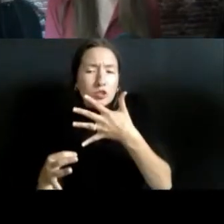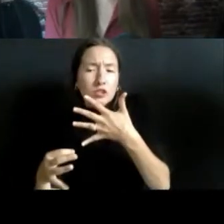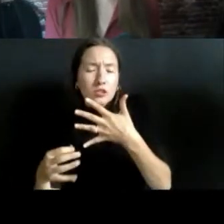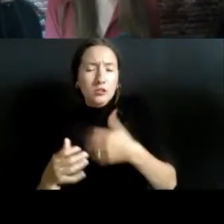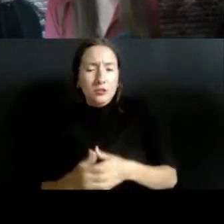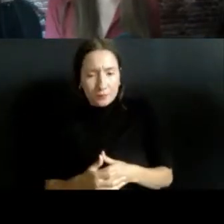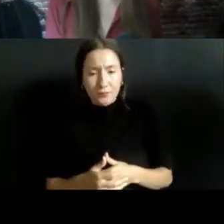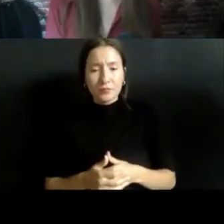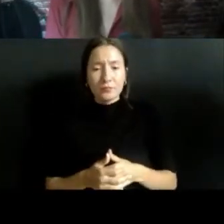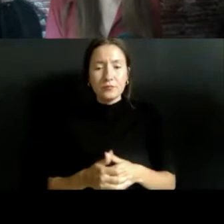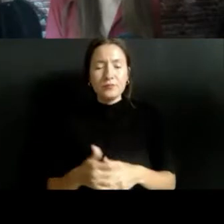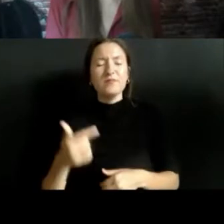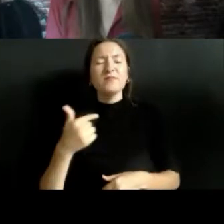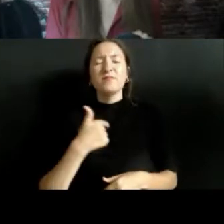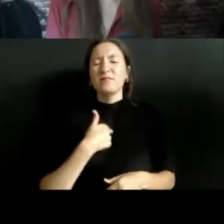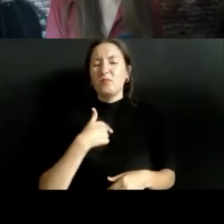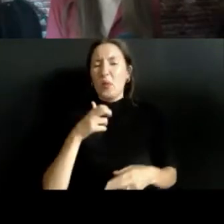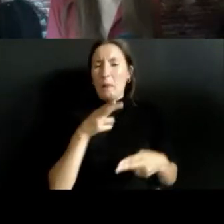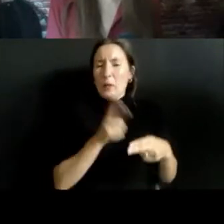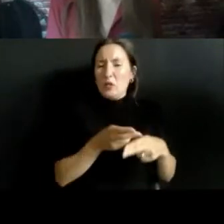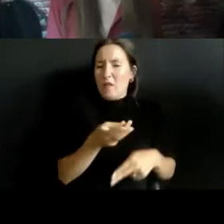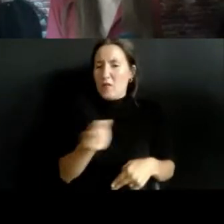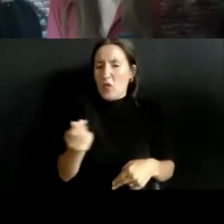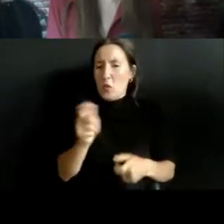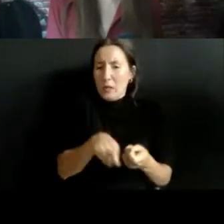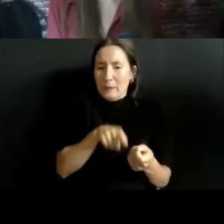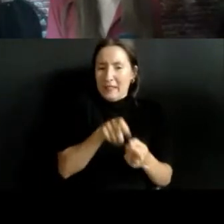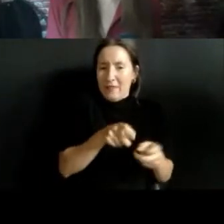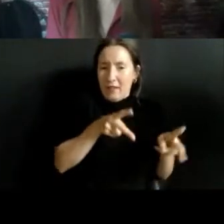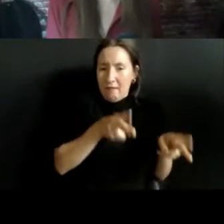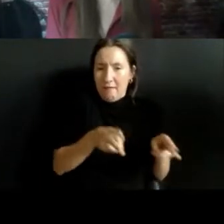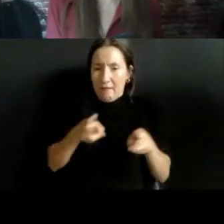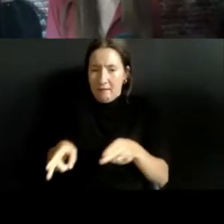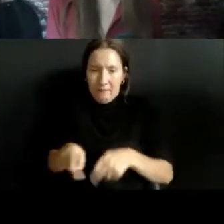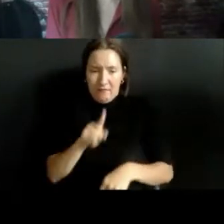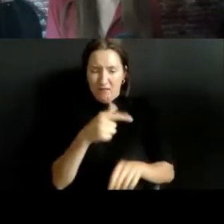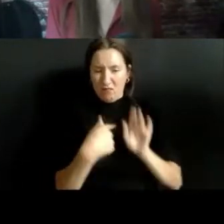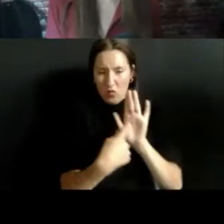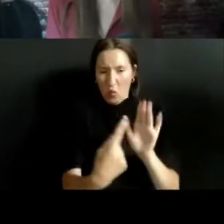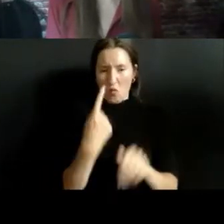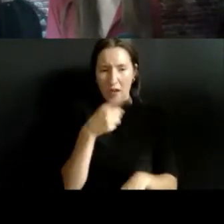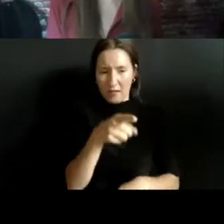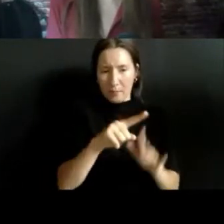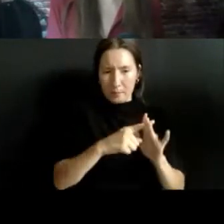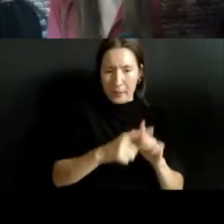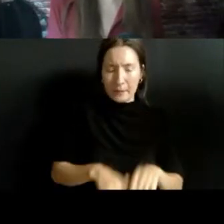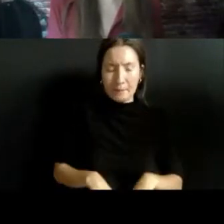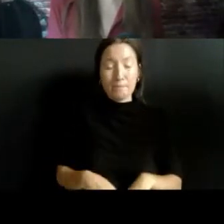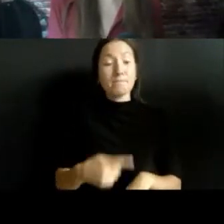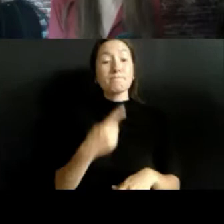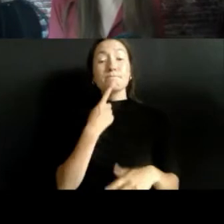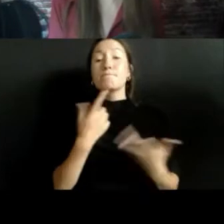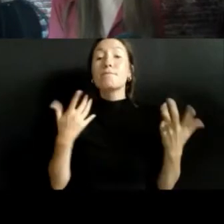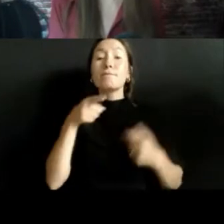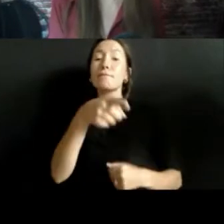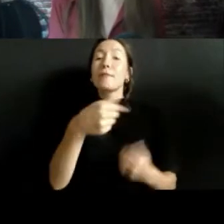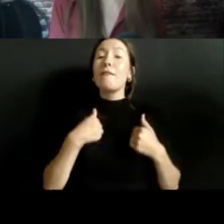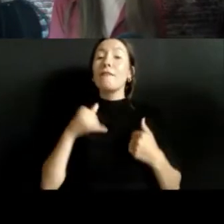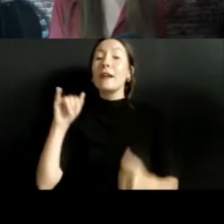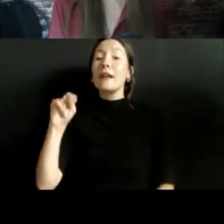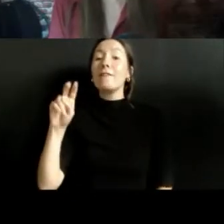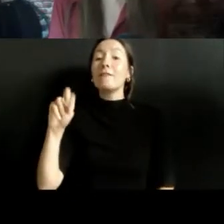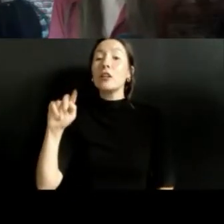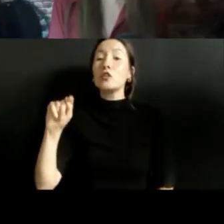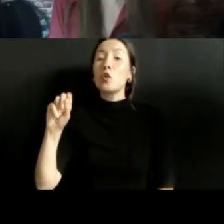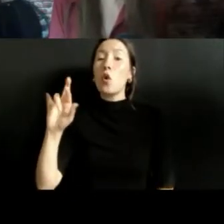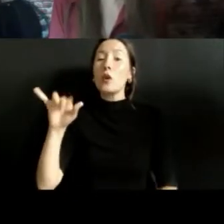very beginning again, and I'll stop it periodically and comment. Here I have an inventory spreadsheet, and I want to highlight